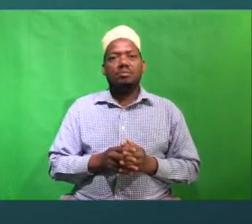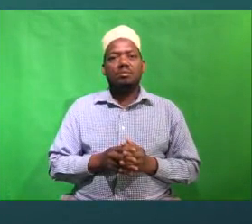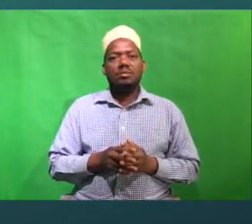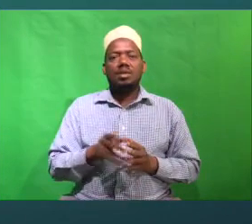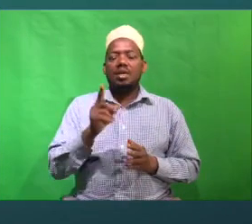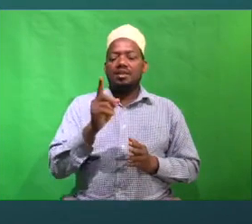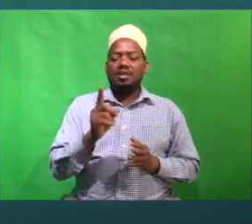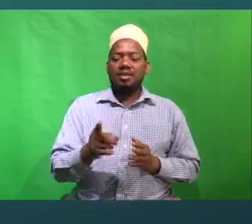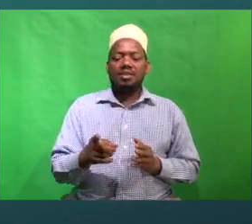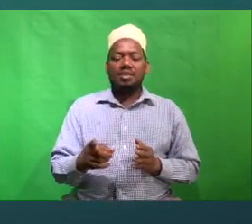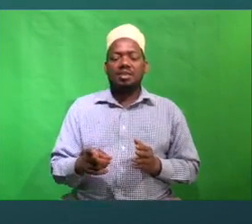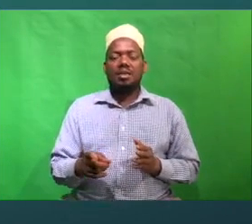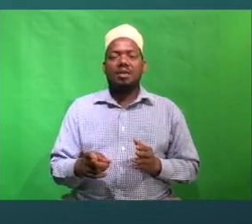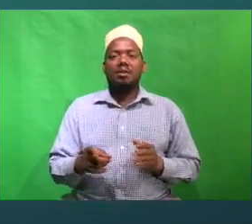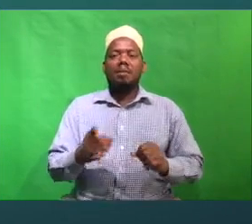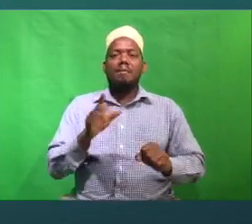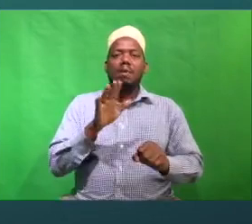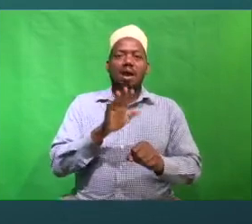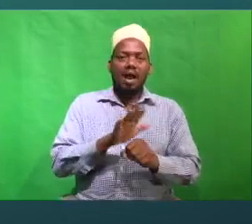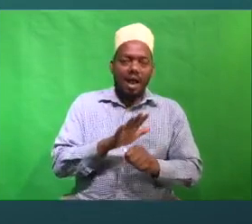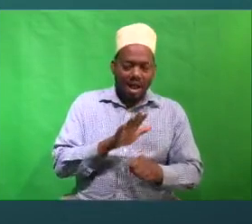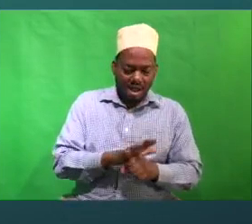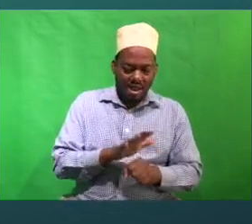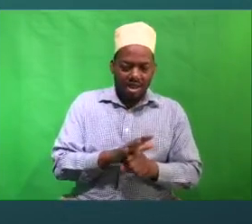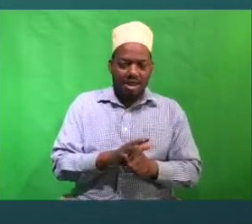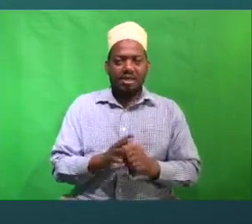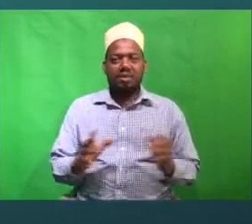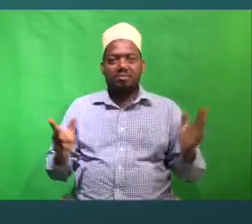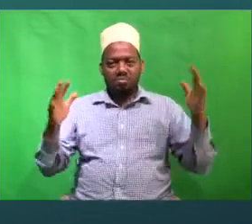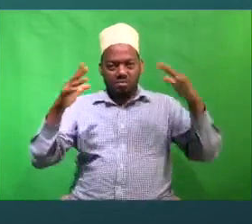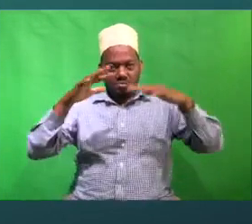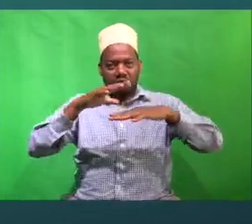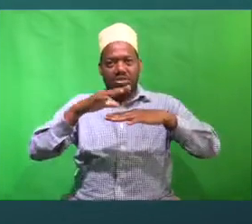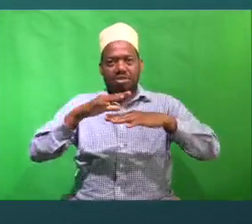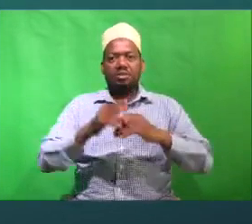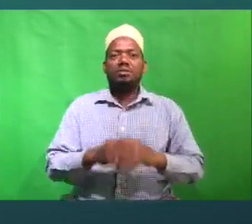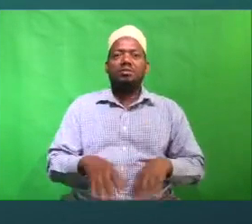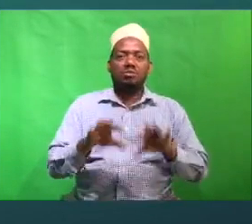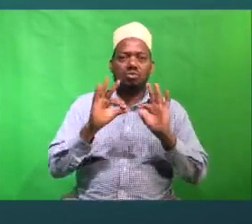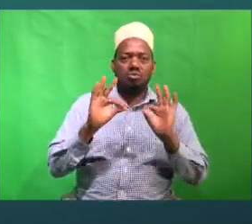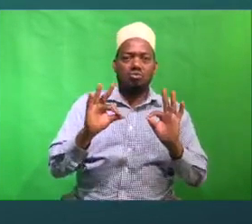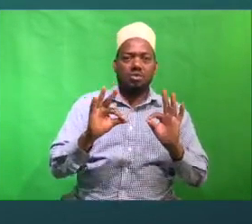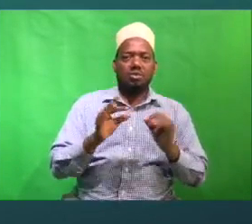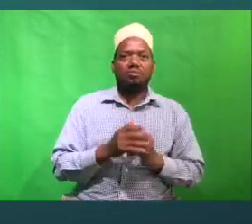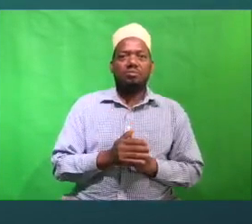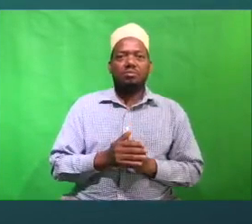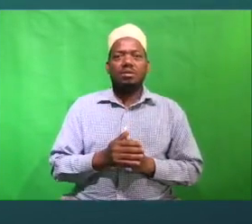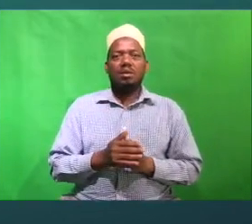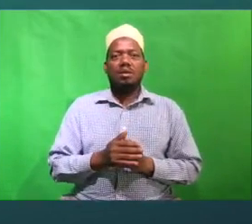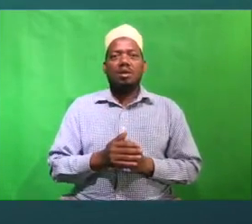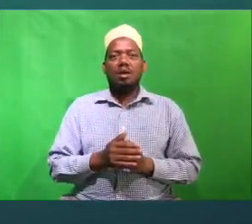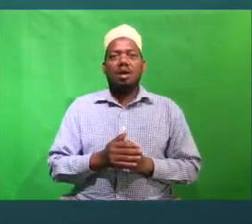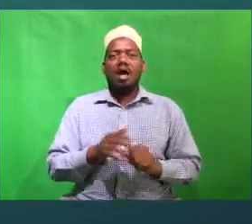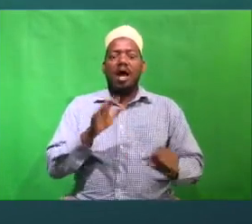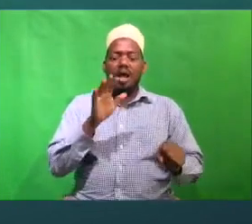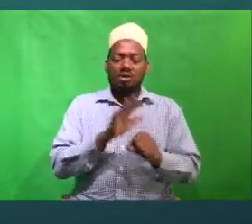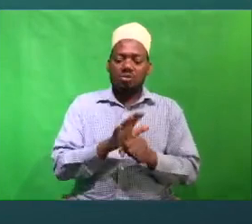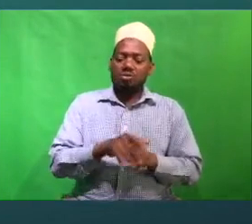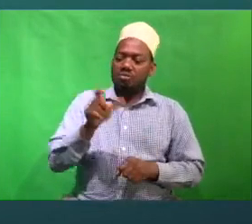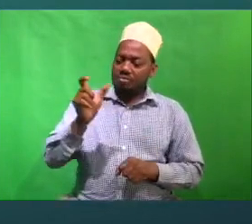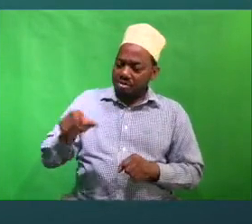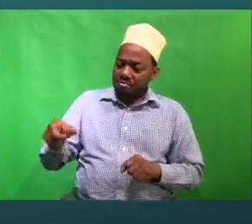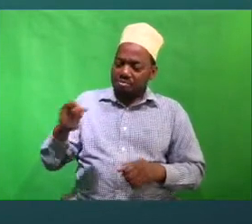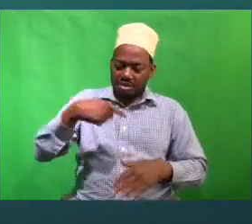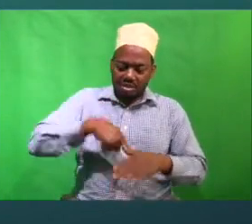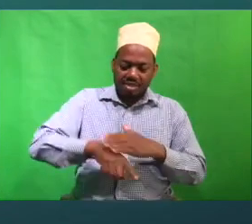Okay, there is high density in town. That is very, very good, my students. There is a lot of